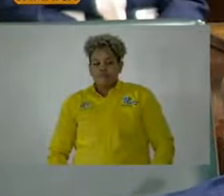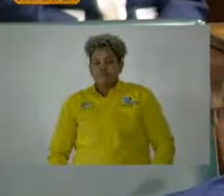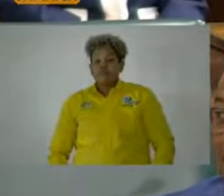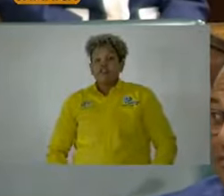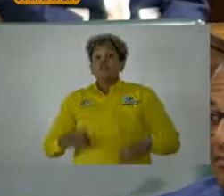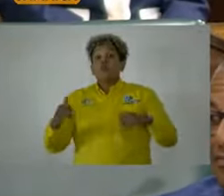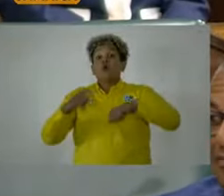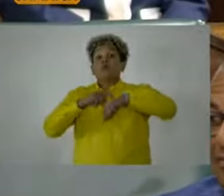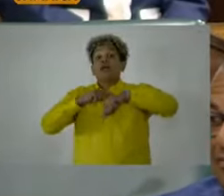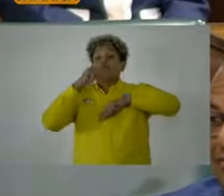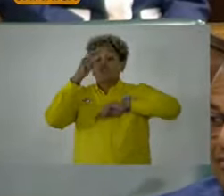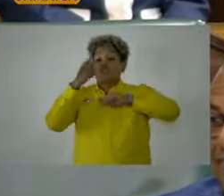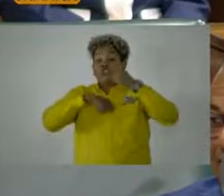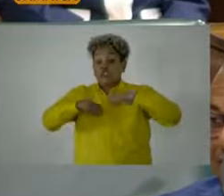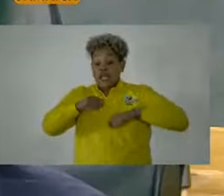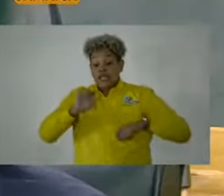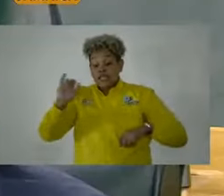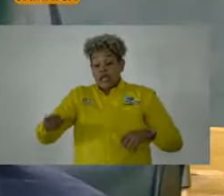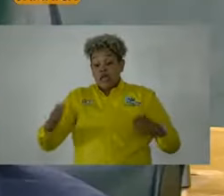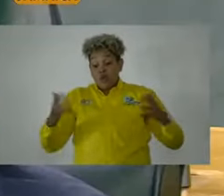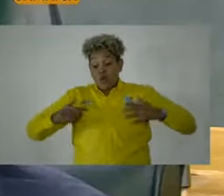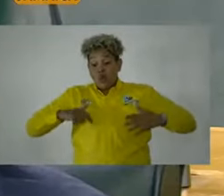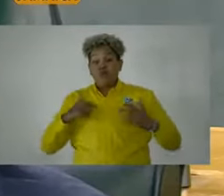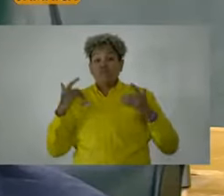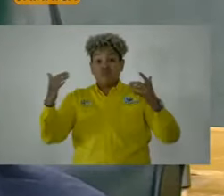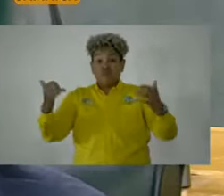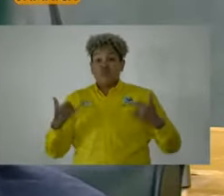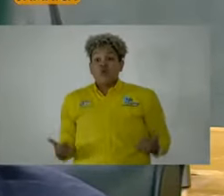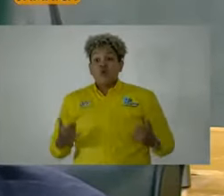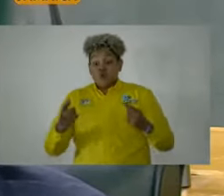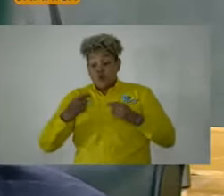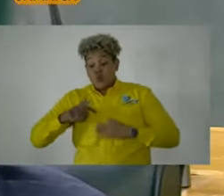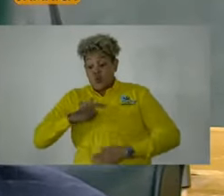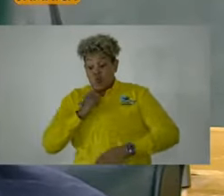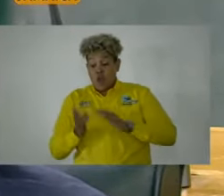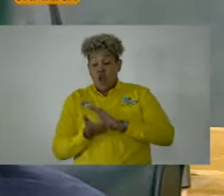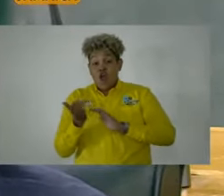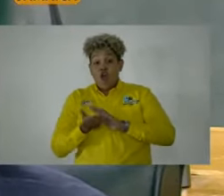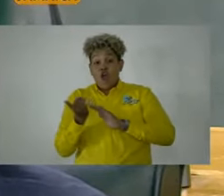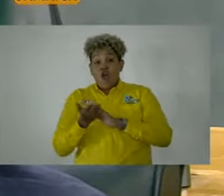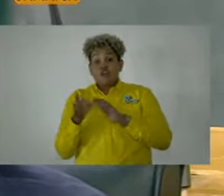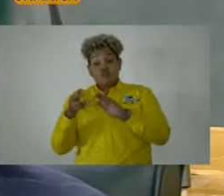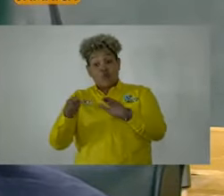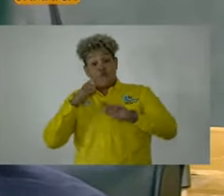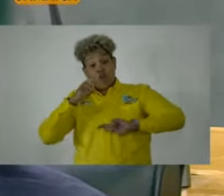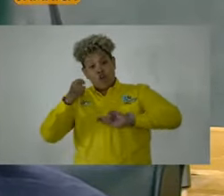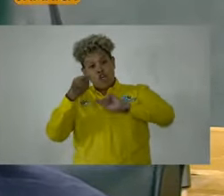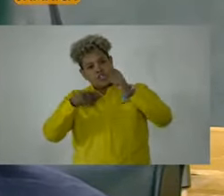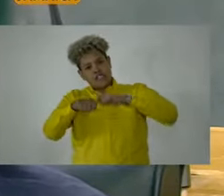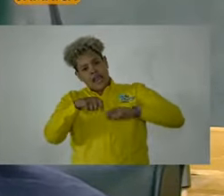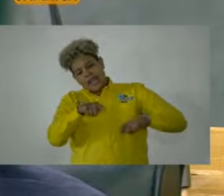It is time for change, and that is where we are going. We are on the road to change.